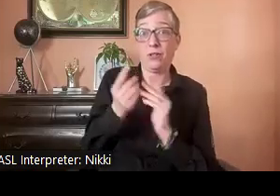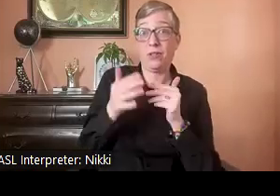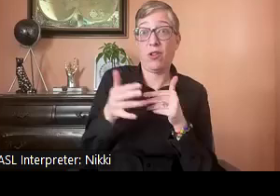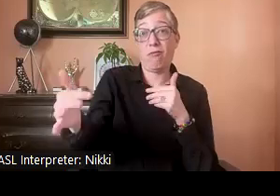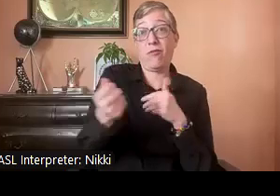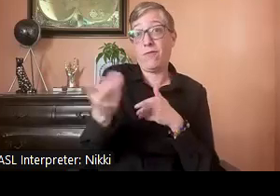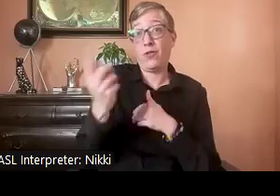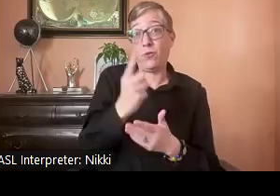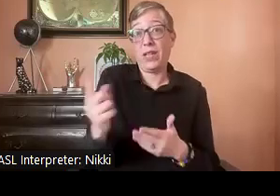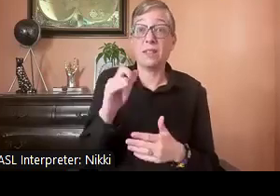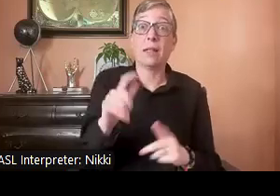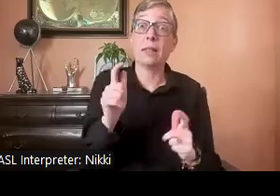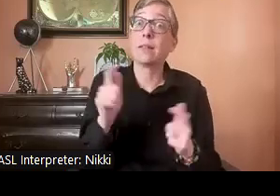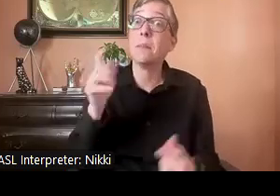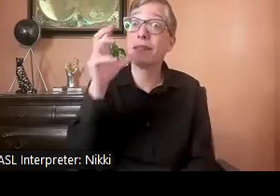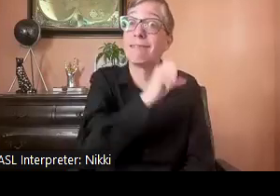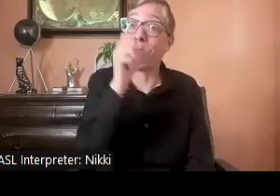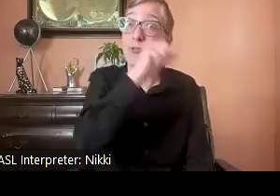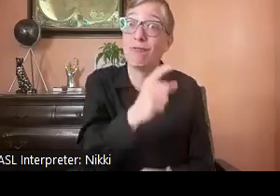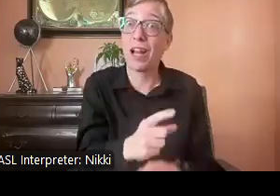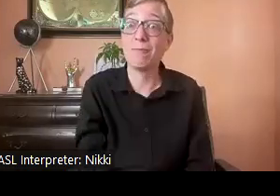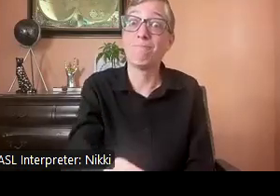right? And it really doesn't help